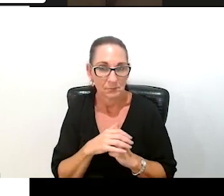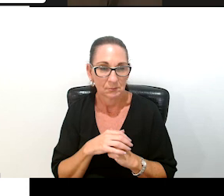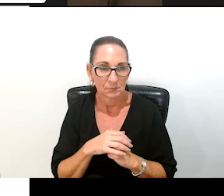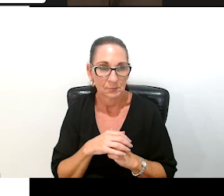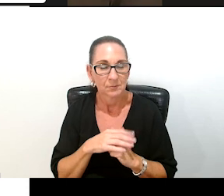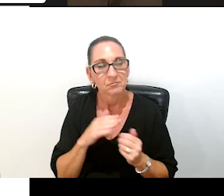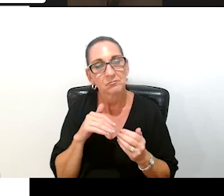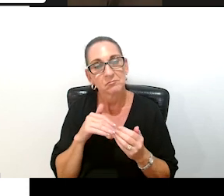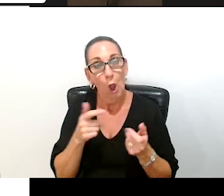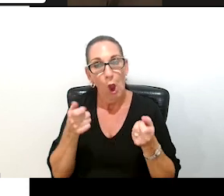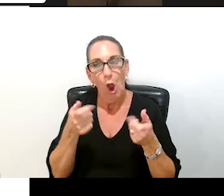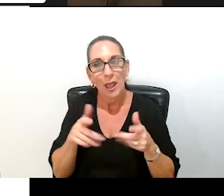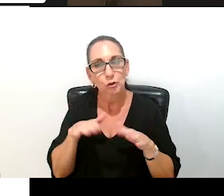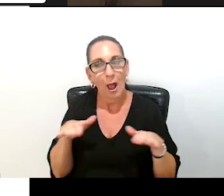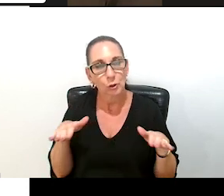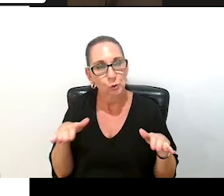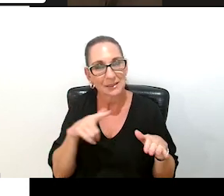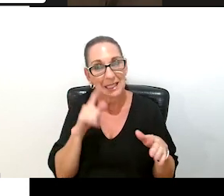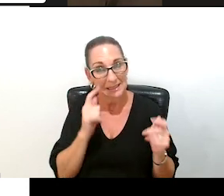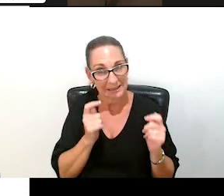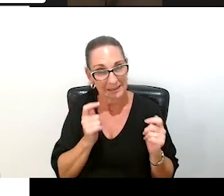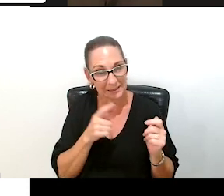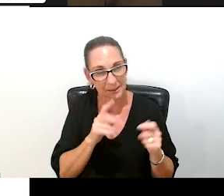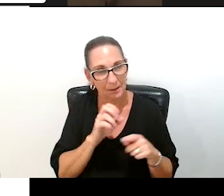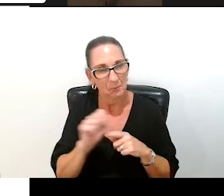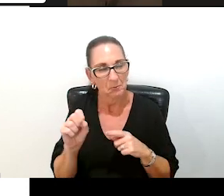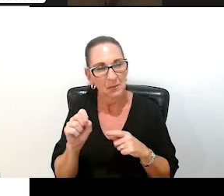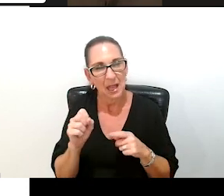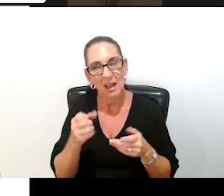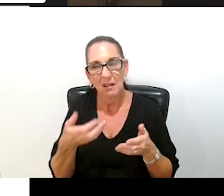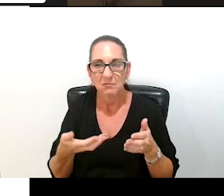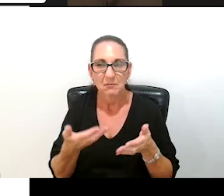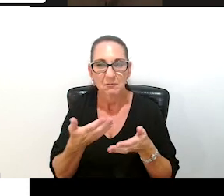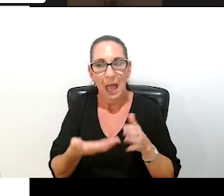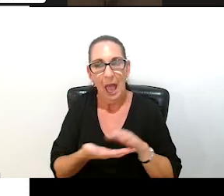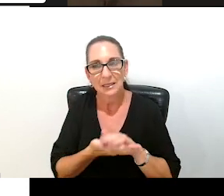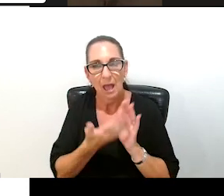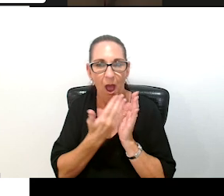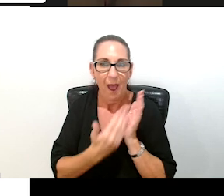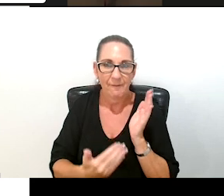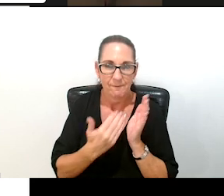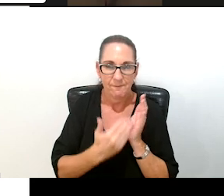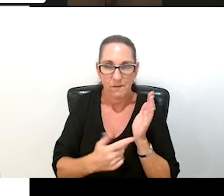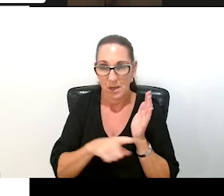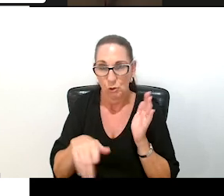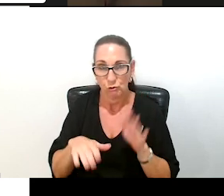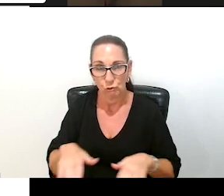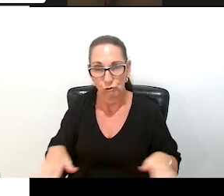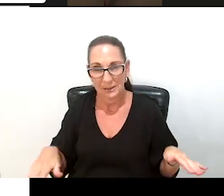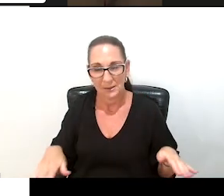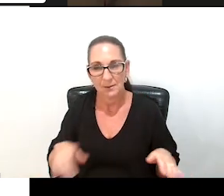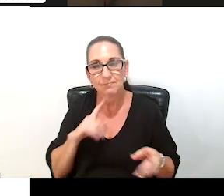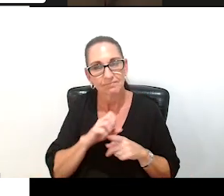In the early childhood test case, they found that less than half of children identified with